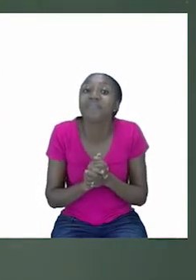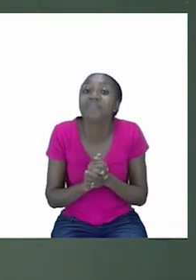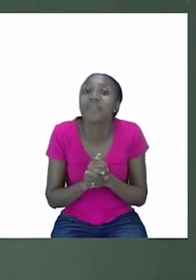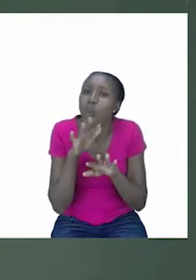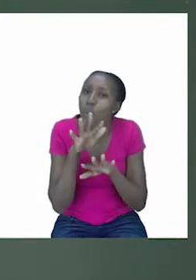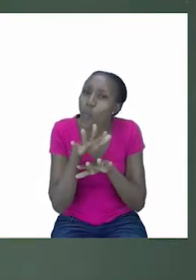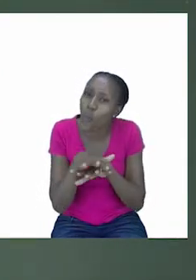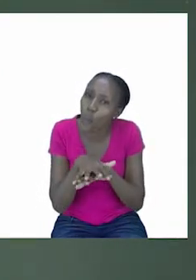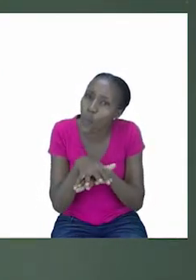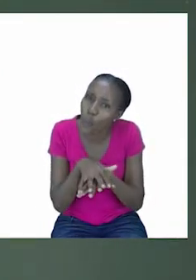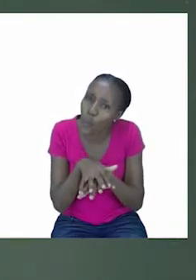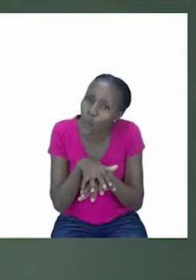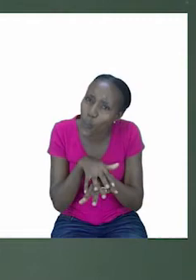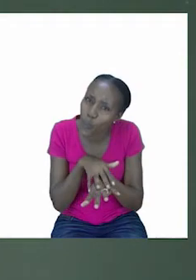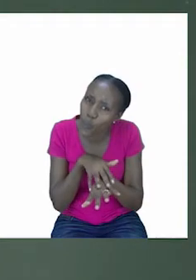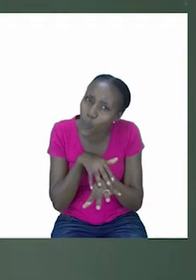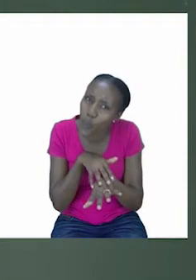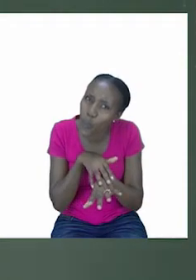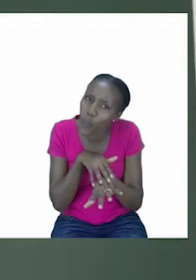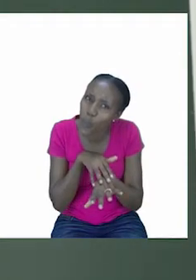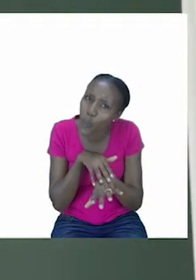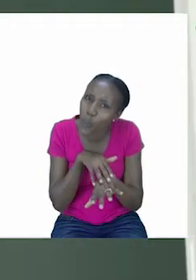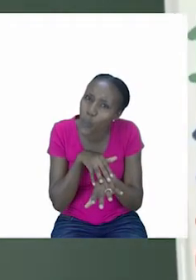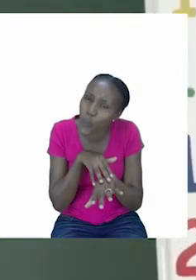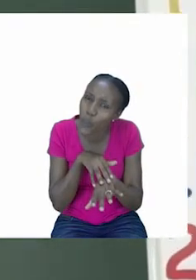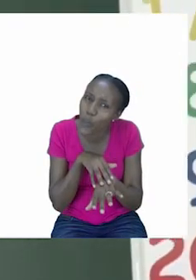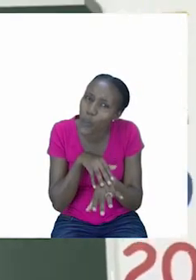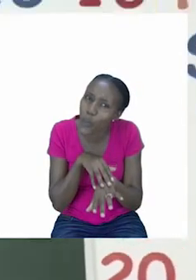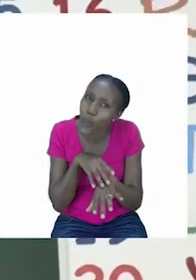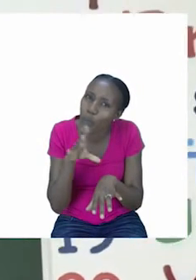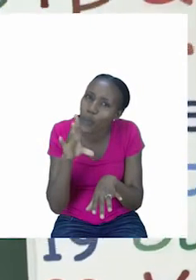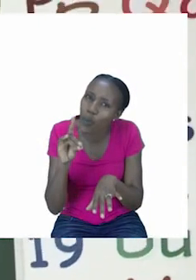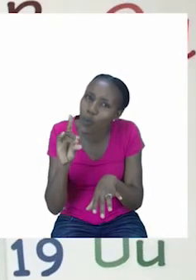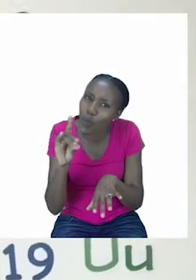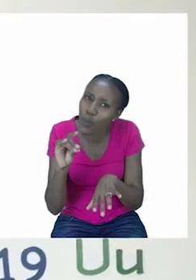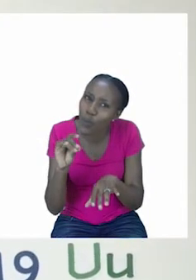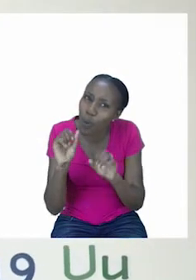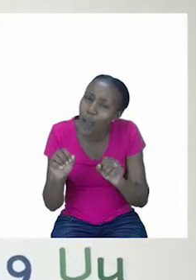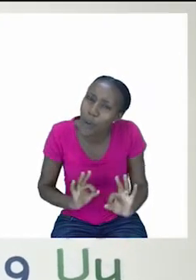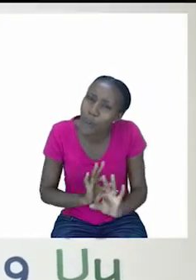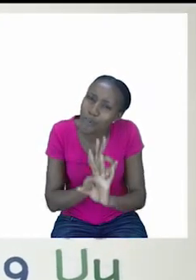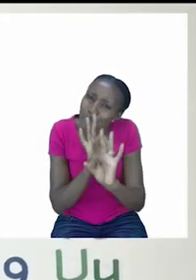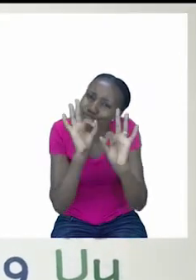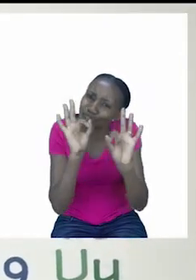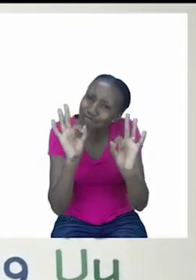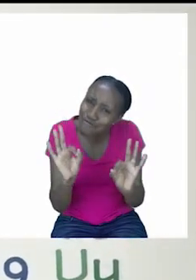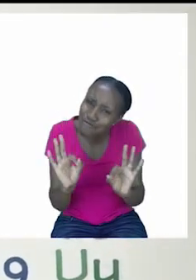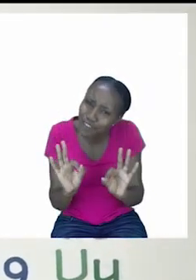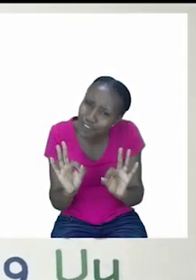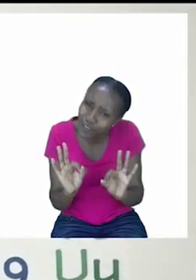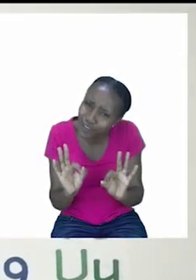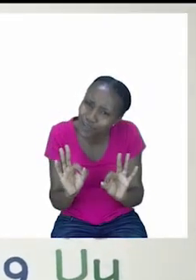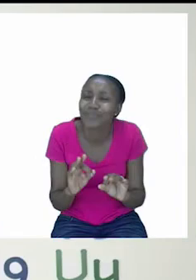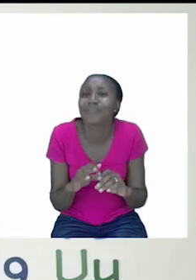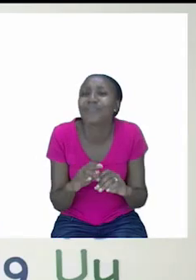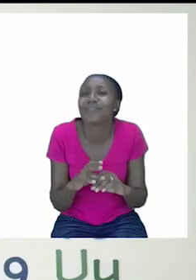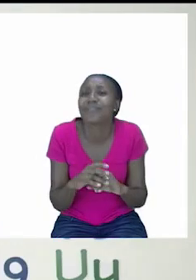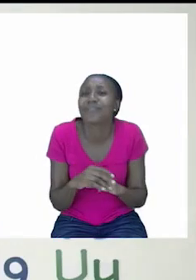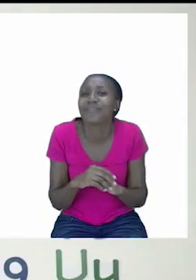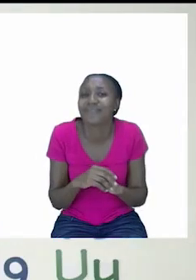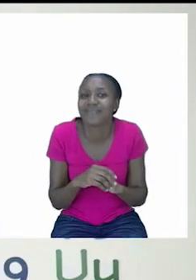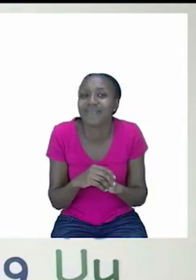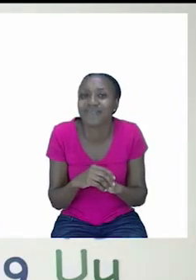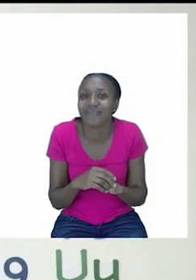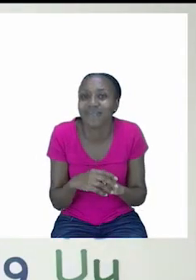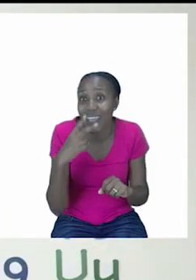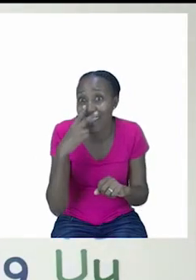time and to make sure that our puppy does come out like a puppy and nothing else. I will see you